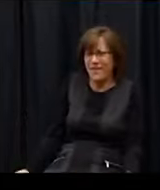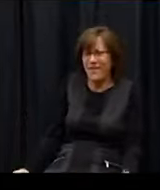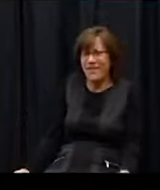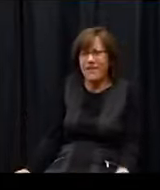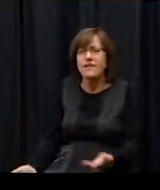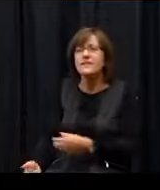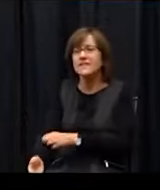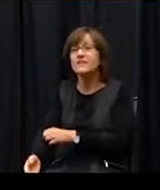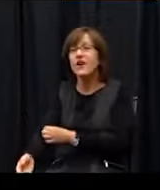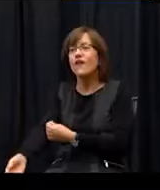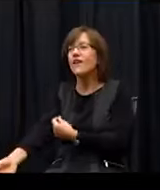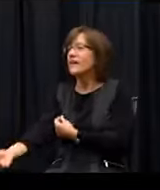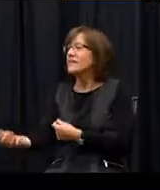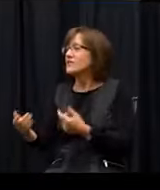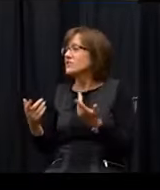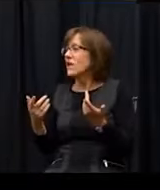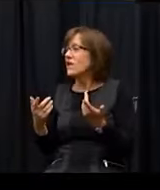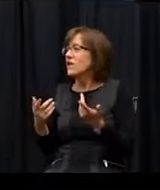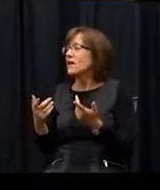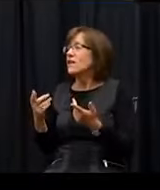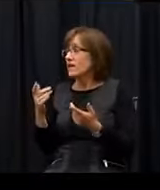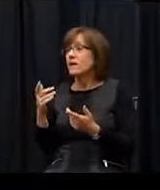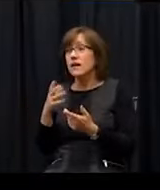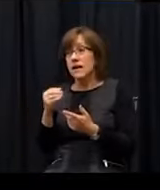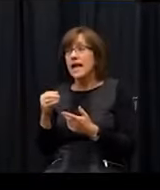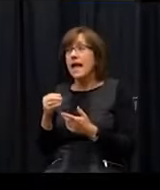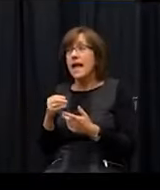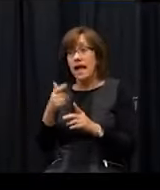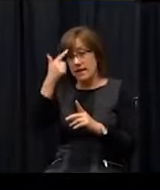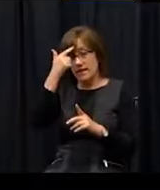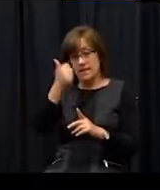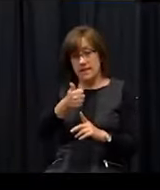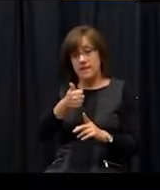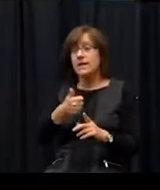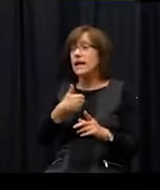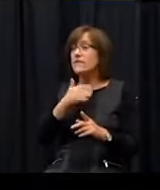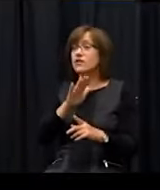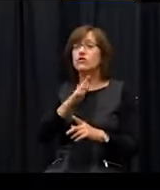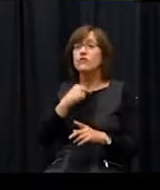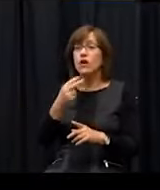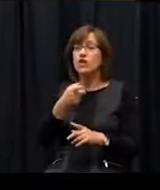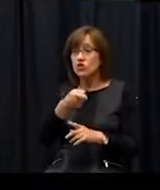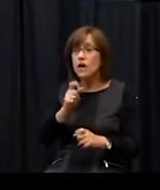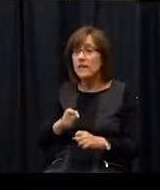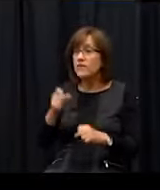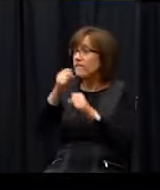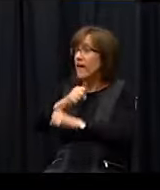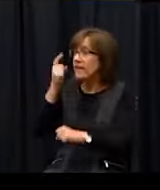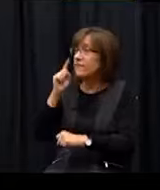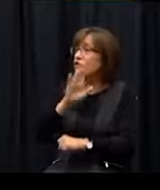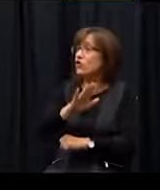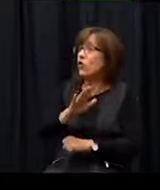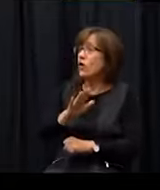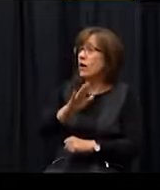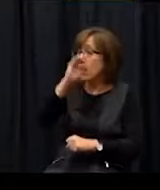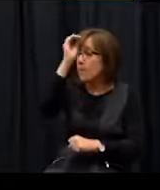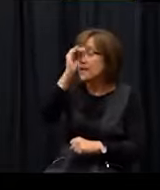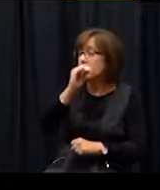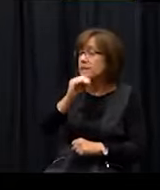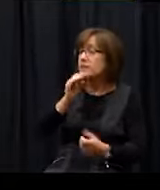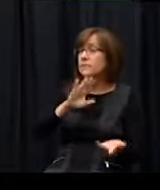And look at how hard, it's like going back to trying to initiative having your voice, you had to fight for your voice. Versus the